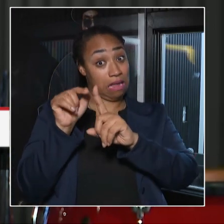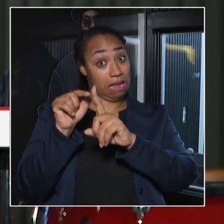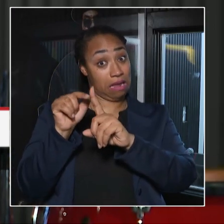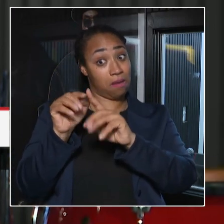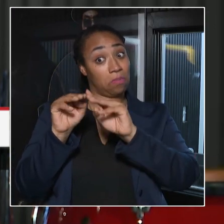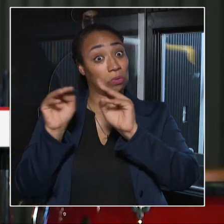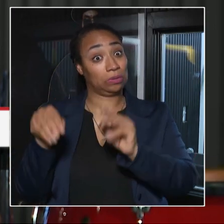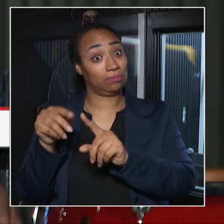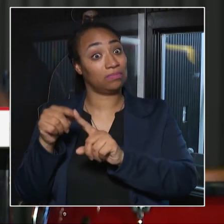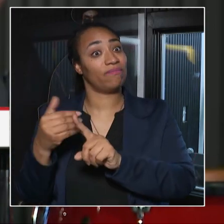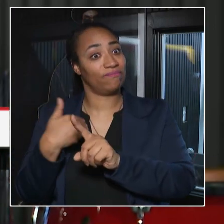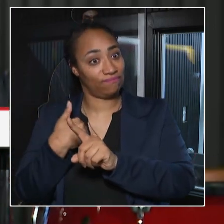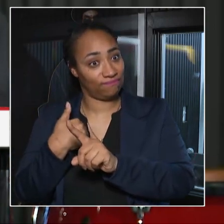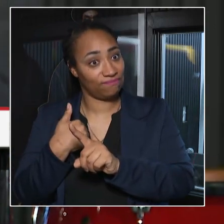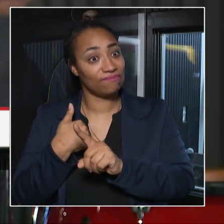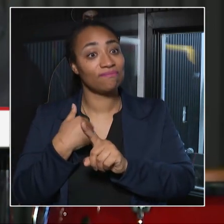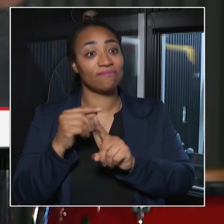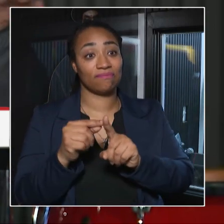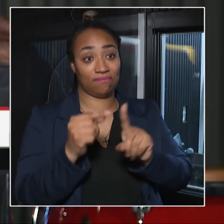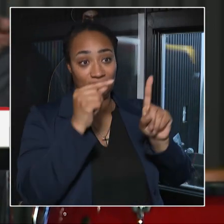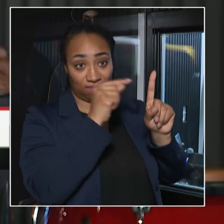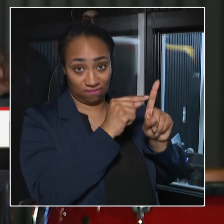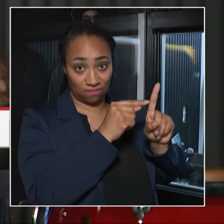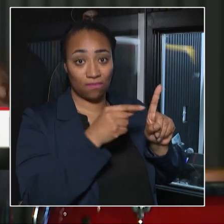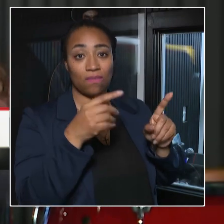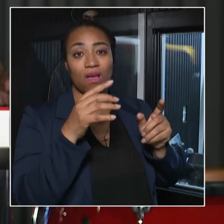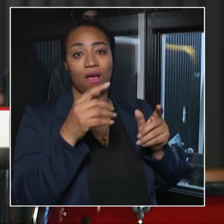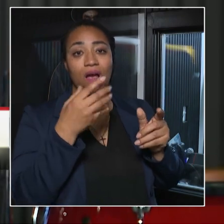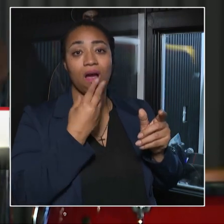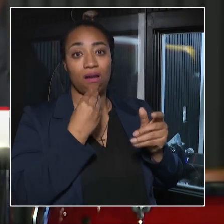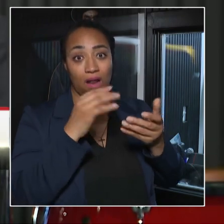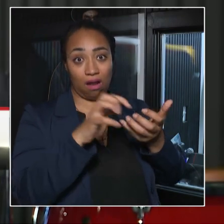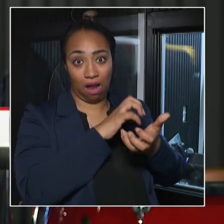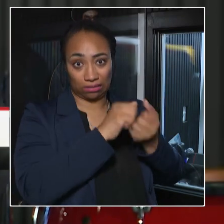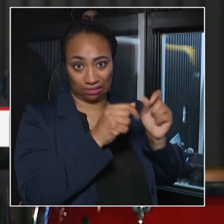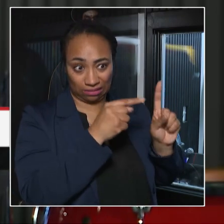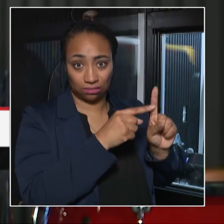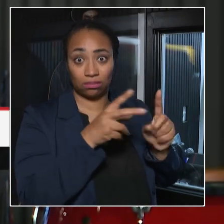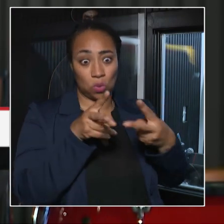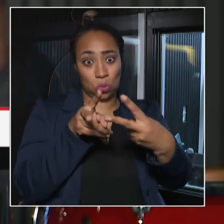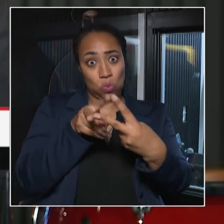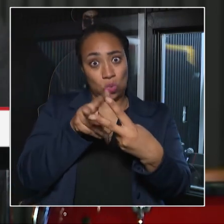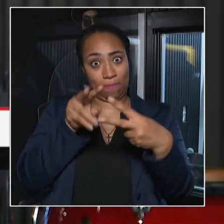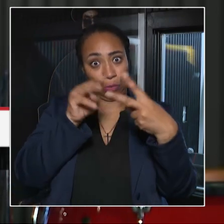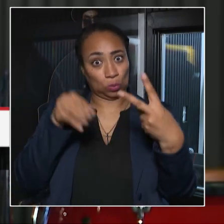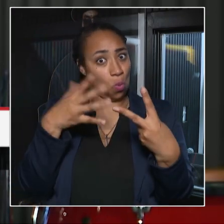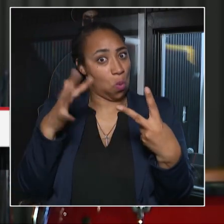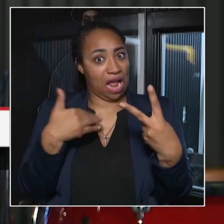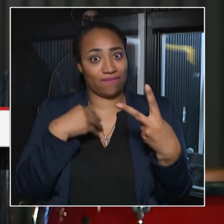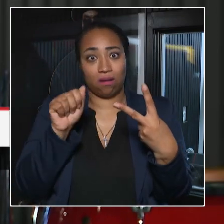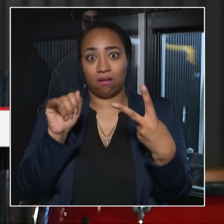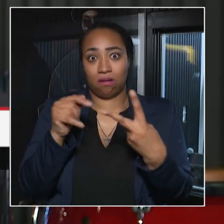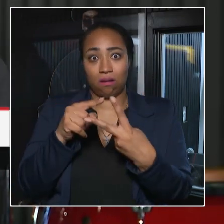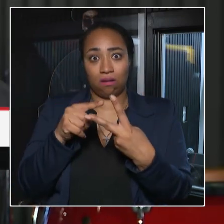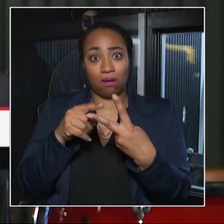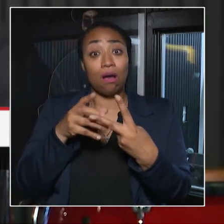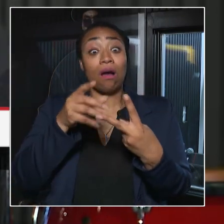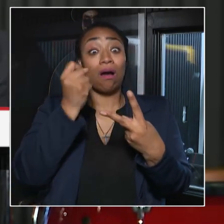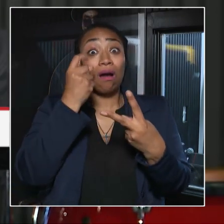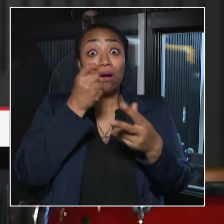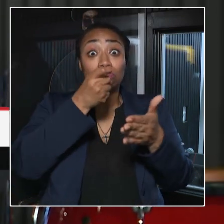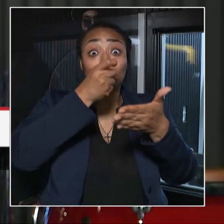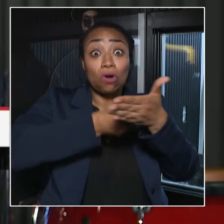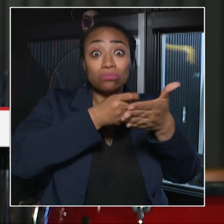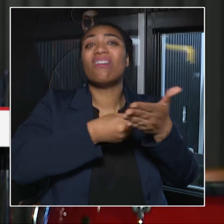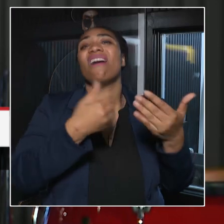that. So some people might take it for granted what we have here, but this is special because our ancestors died for us to be